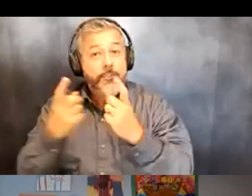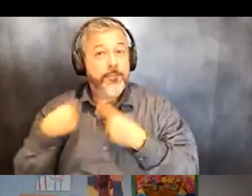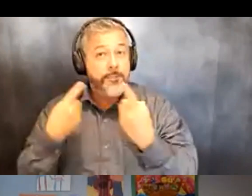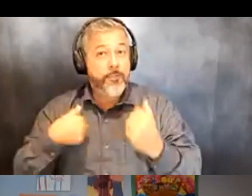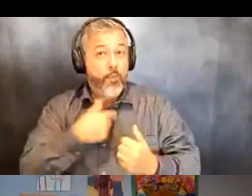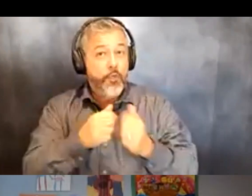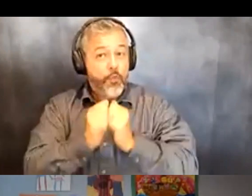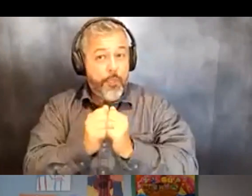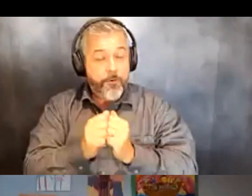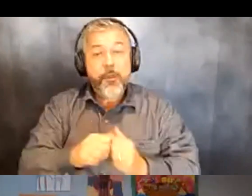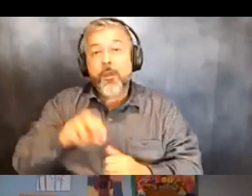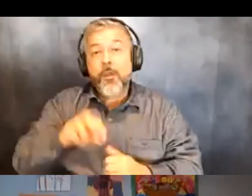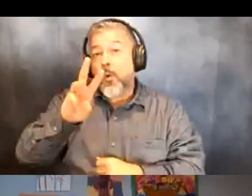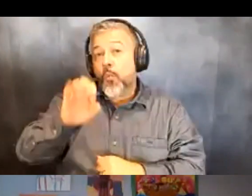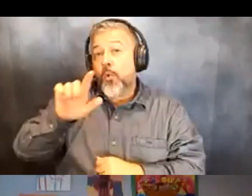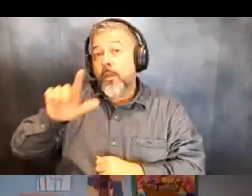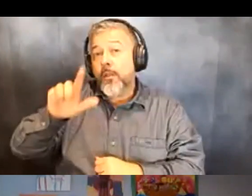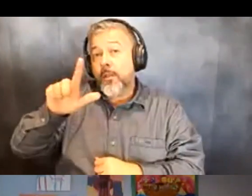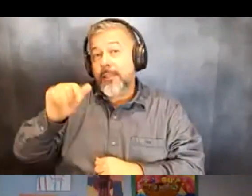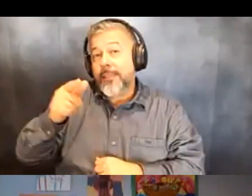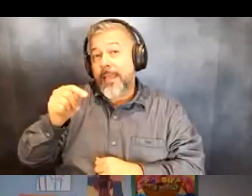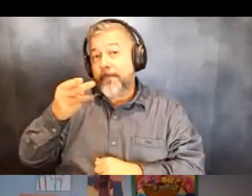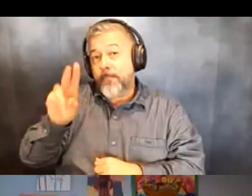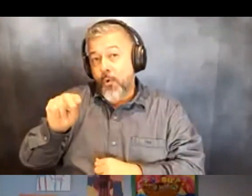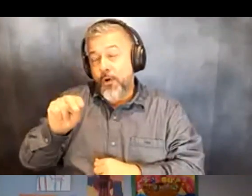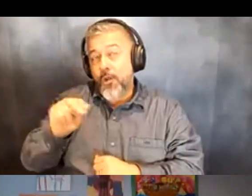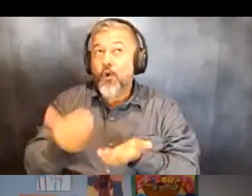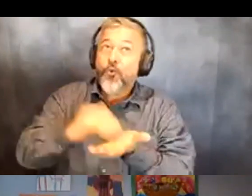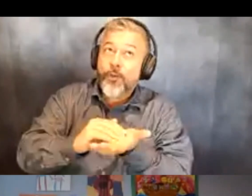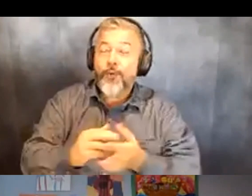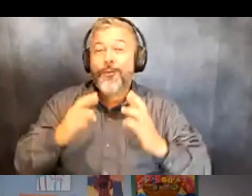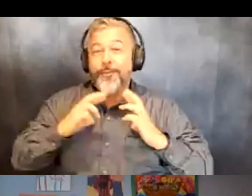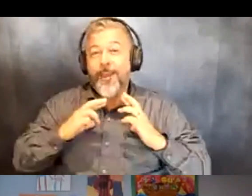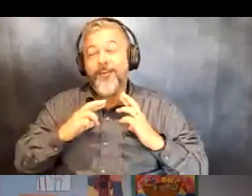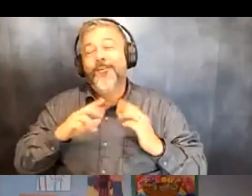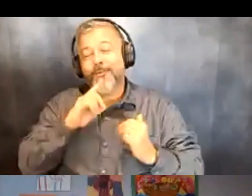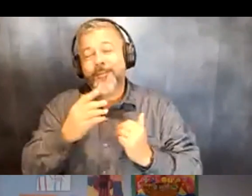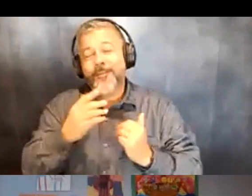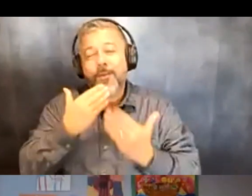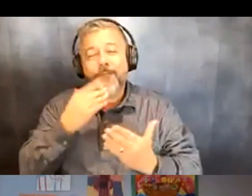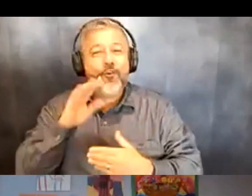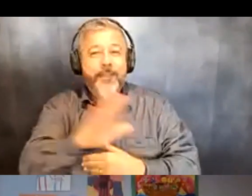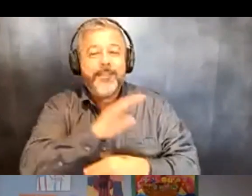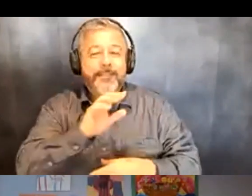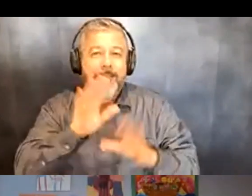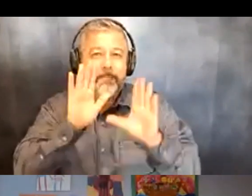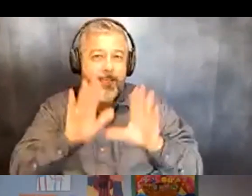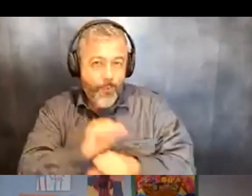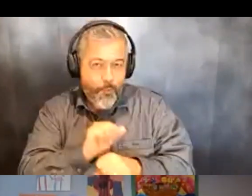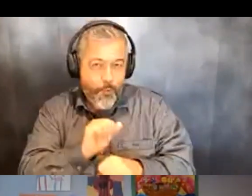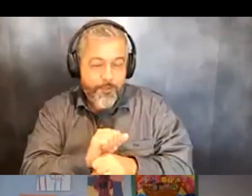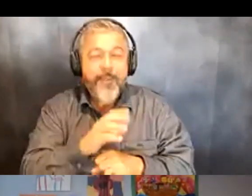Will Lightbourne left, re-retired. We're grateful for his amazing work. And I had the privilege of